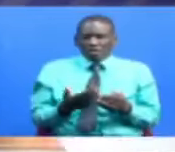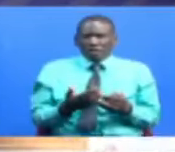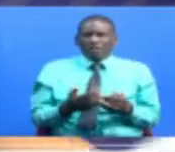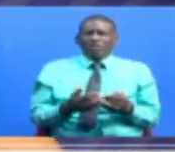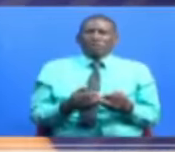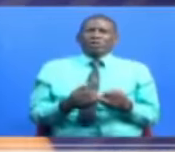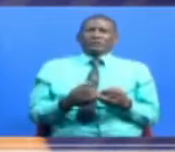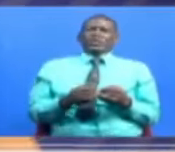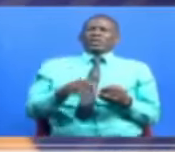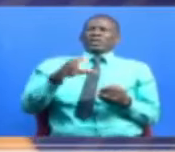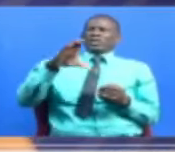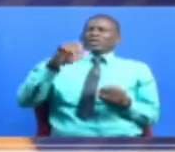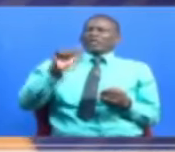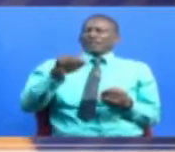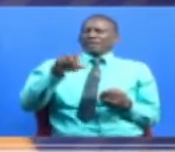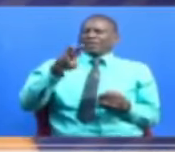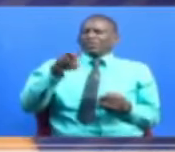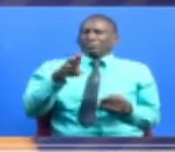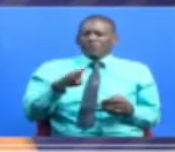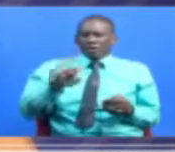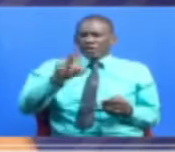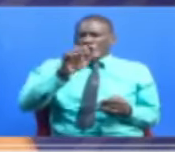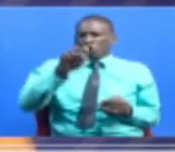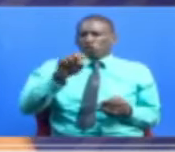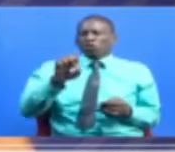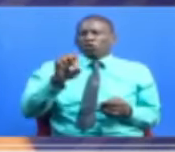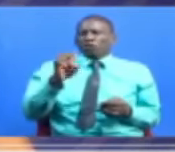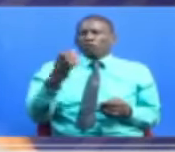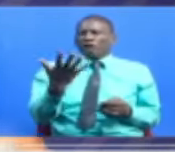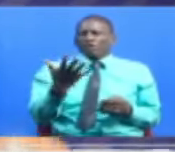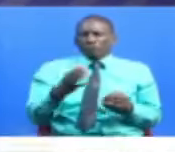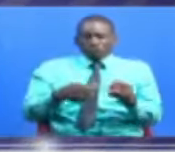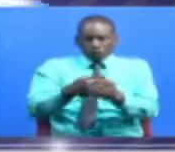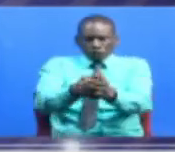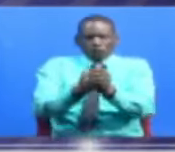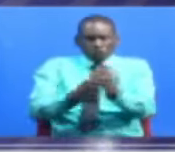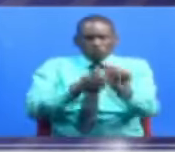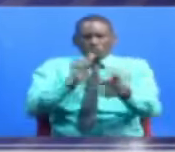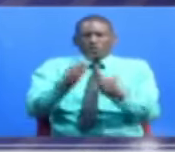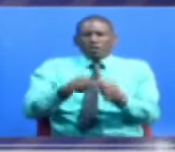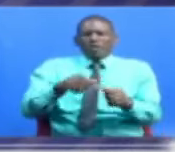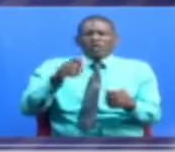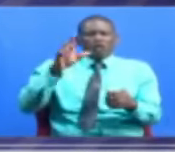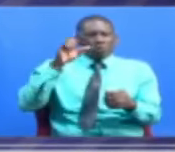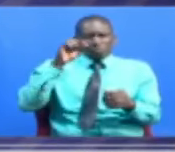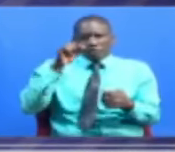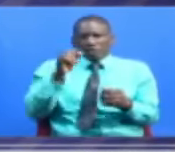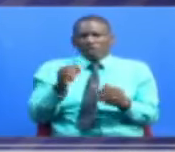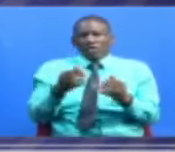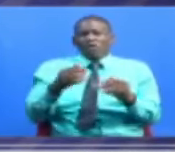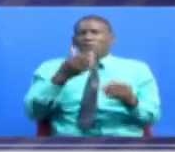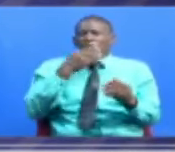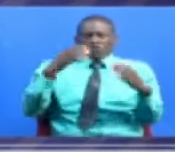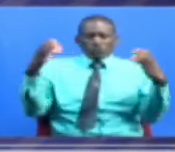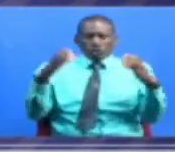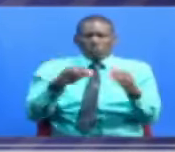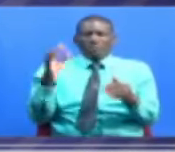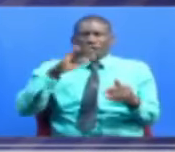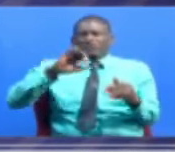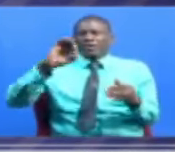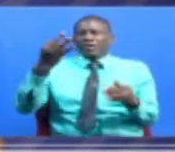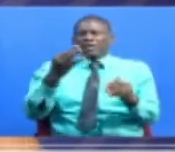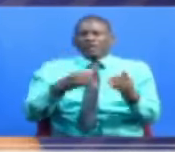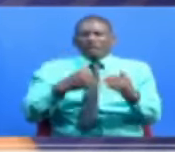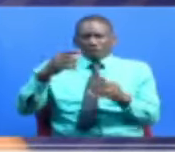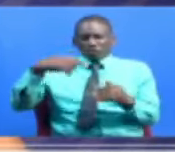the CAVB Zone 5 Beach Volleyball Qualifiers at Pride in Paradise Hotel in Mombasa. The men's team finished third after seeing